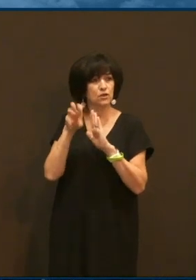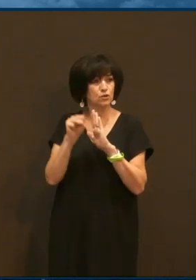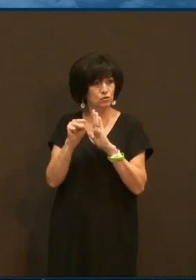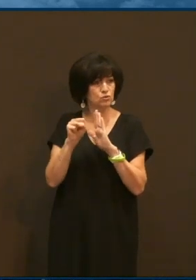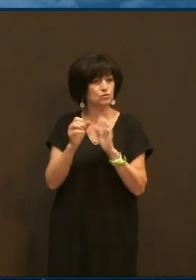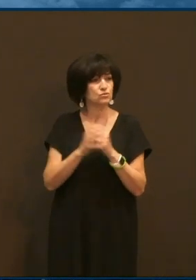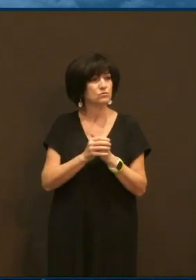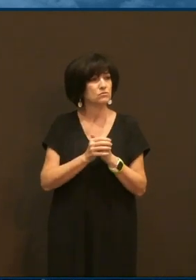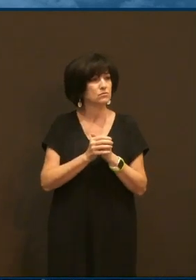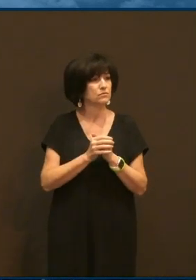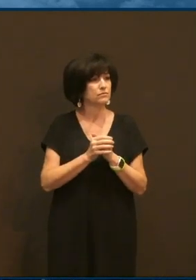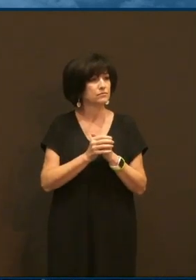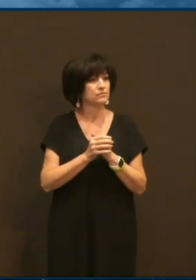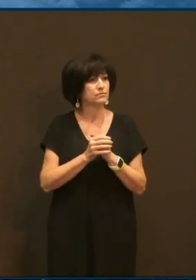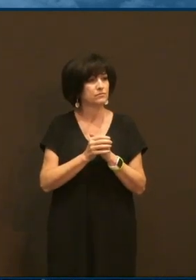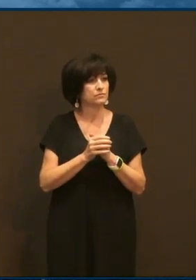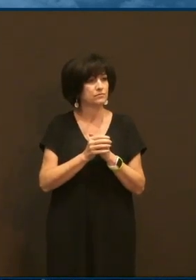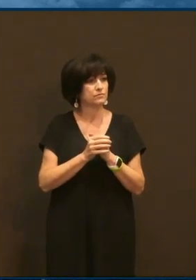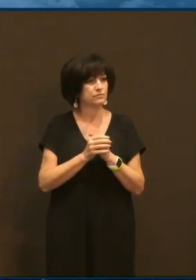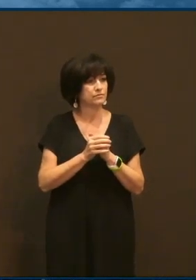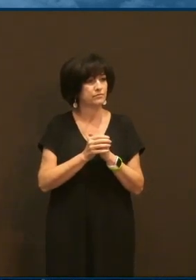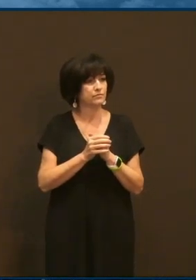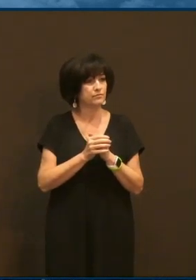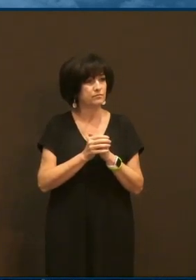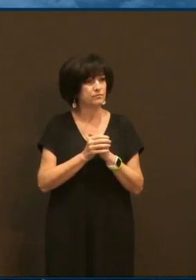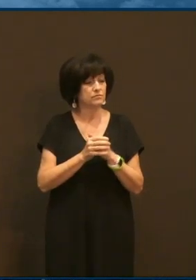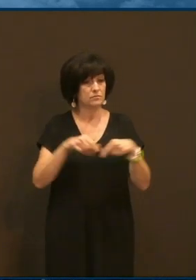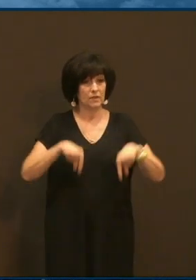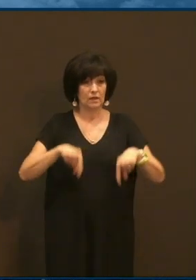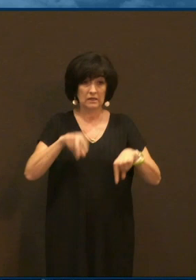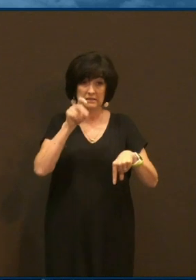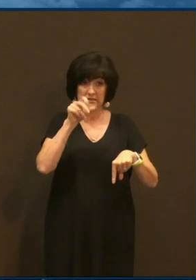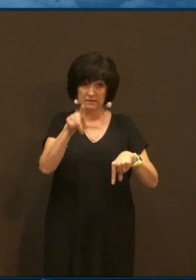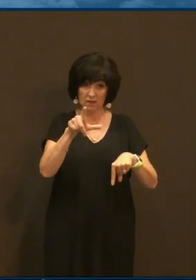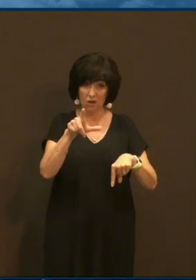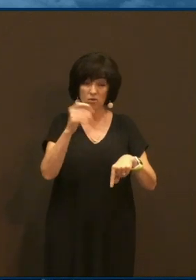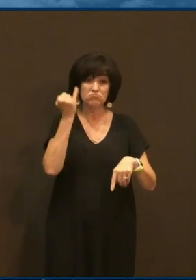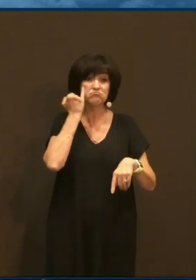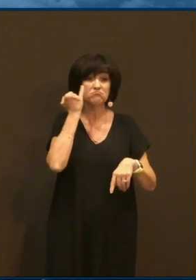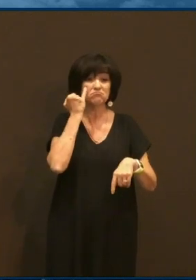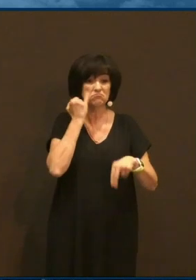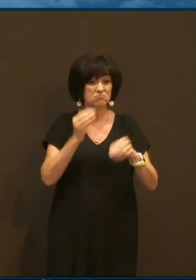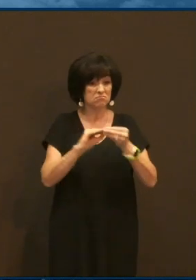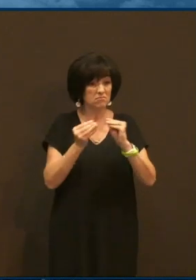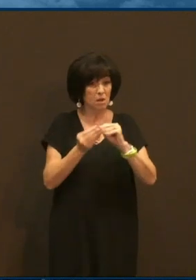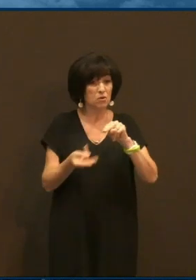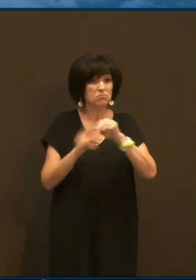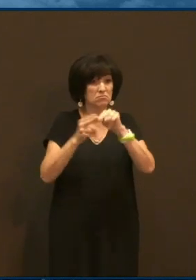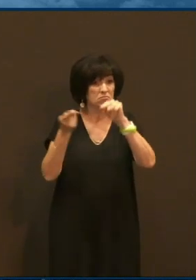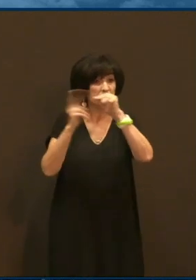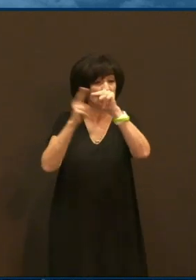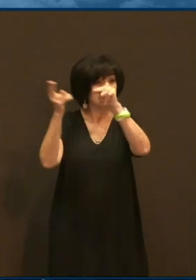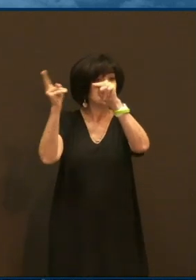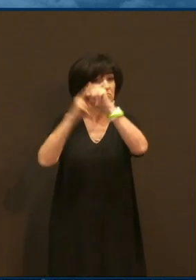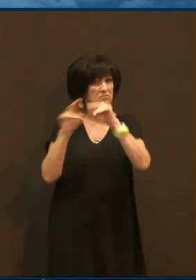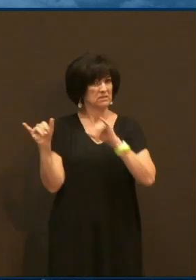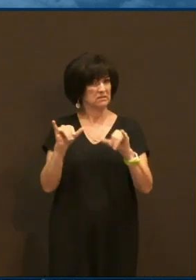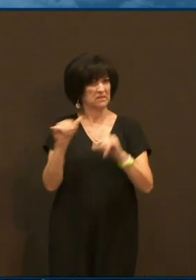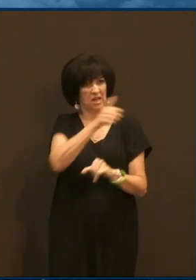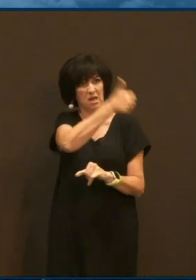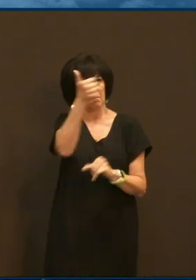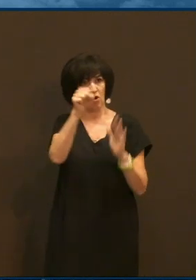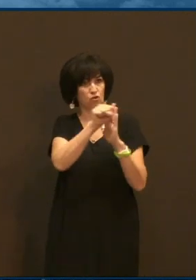do in regard to reopening if Delaware keeps seeing positive trends, but the situation keeps worsening in many other states? And then we